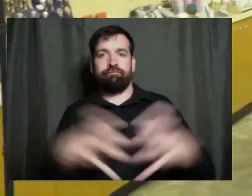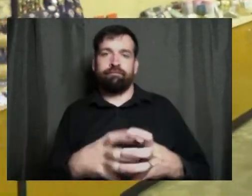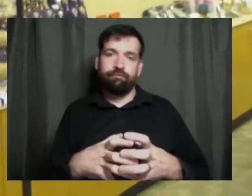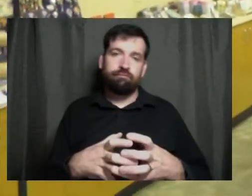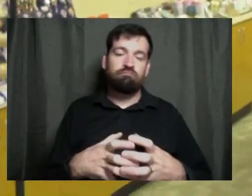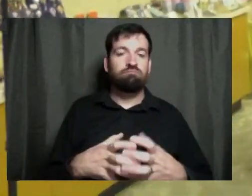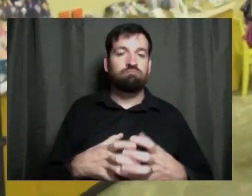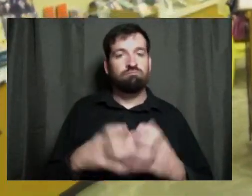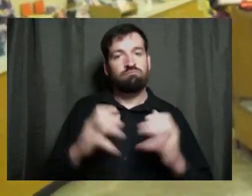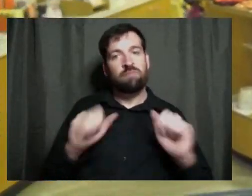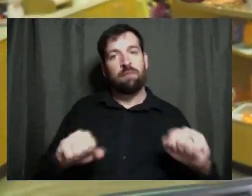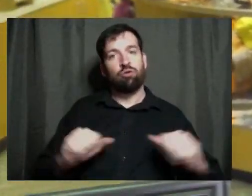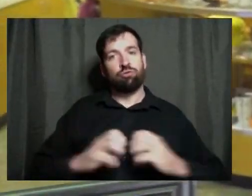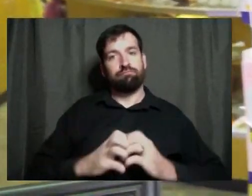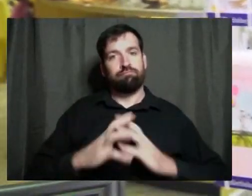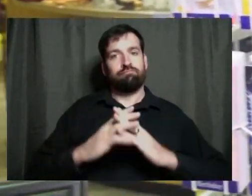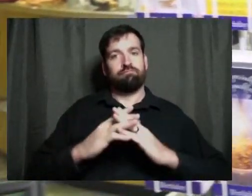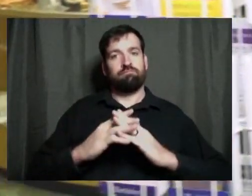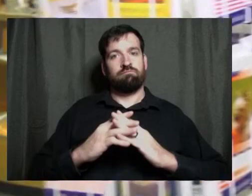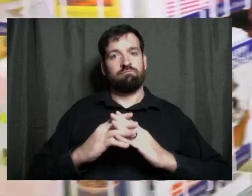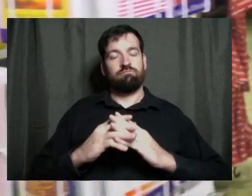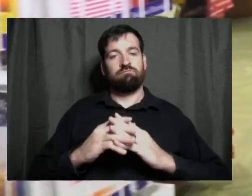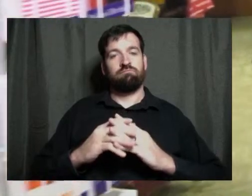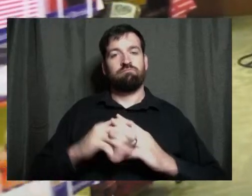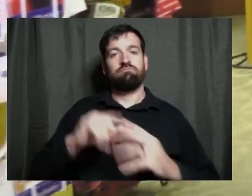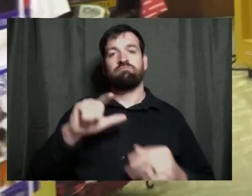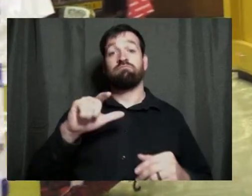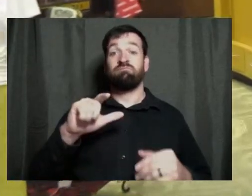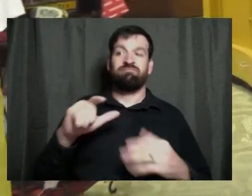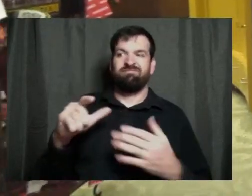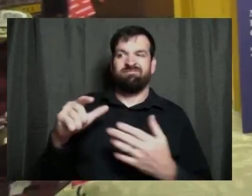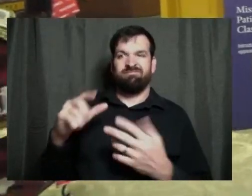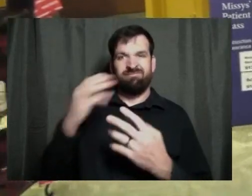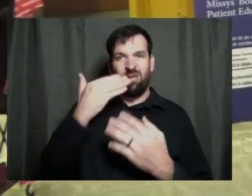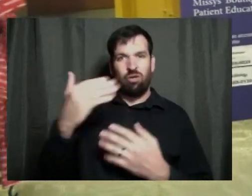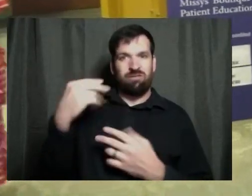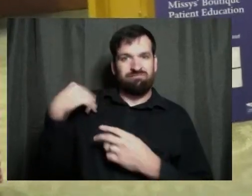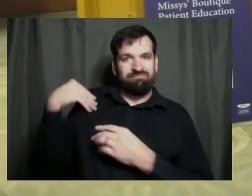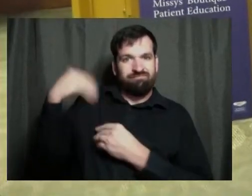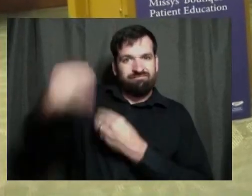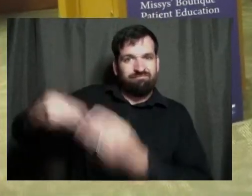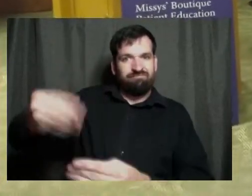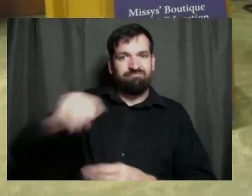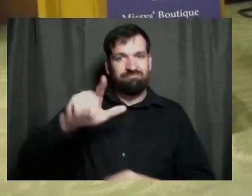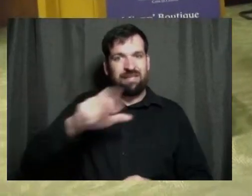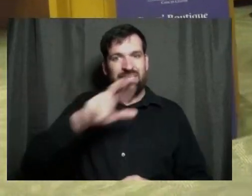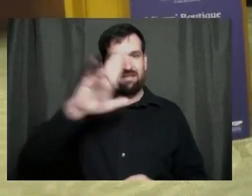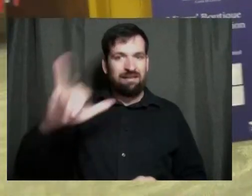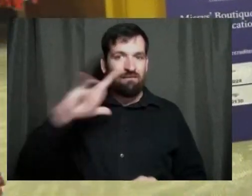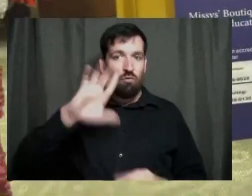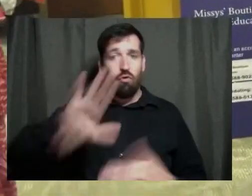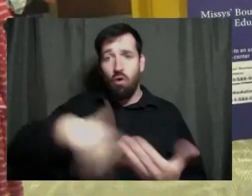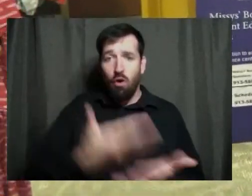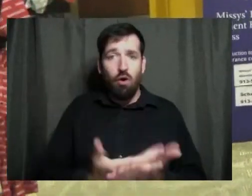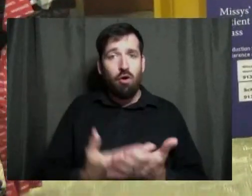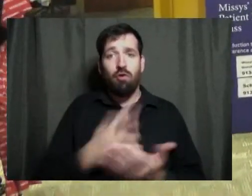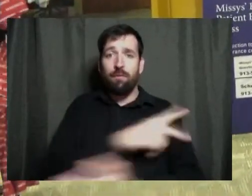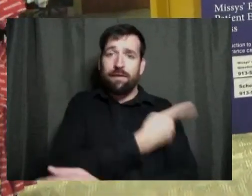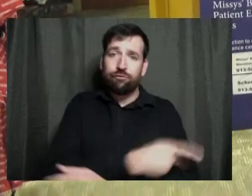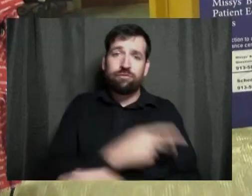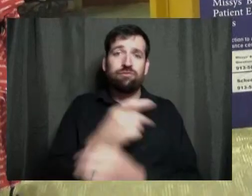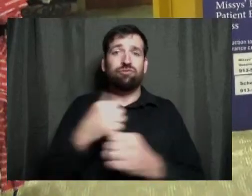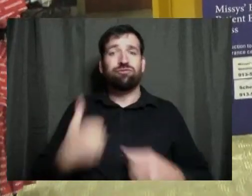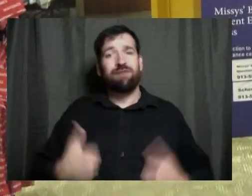to establish a legacy for these two women and all of our patients and survivors that come through our doors. We are